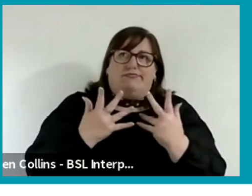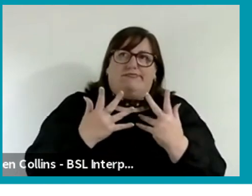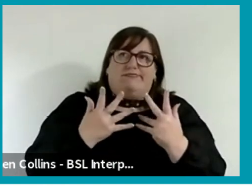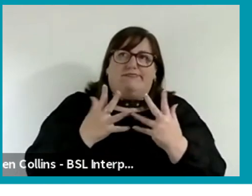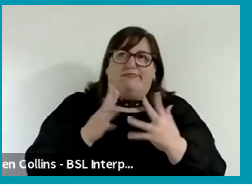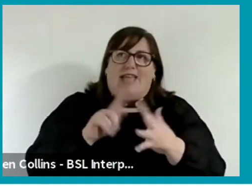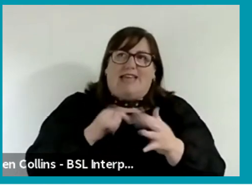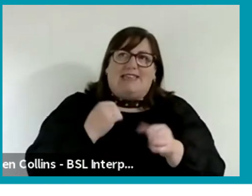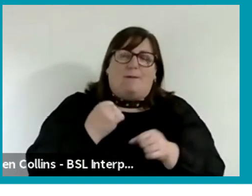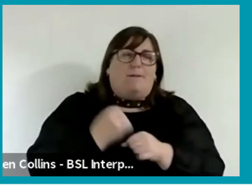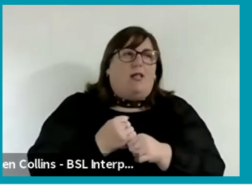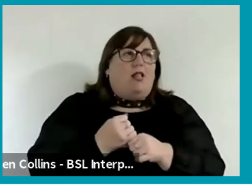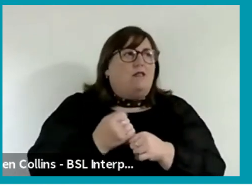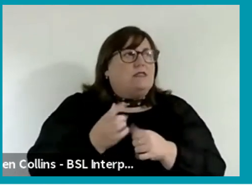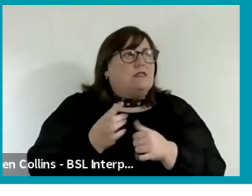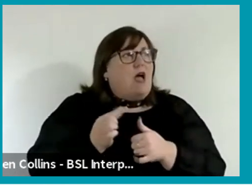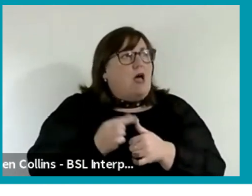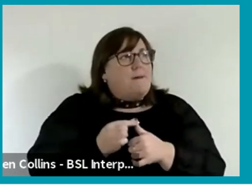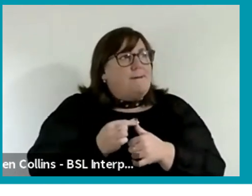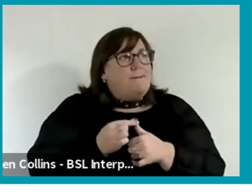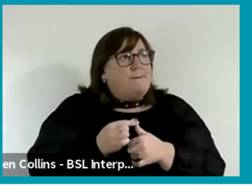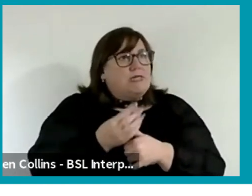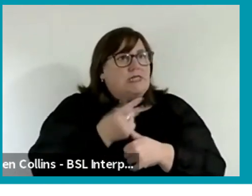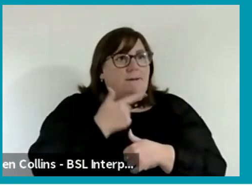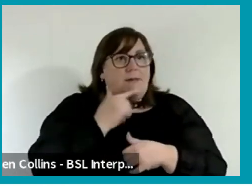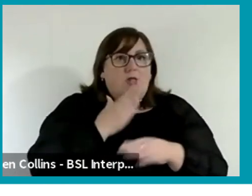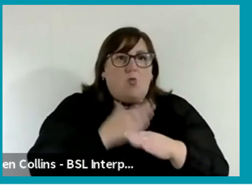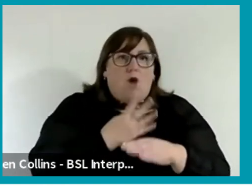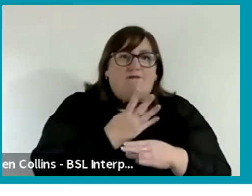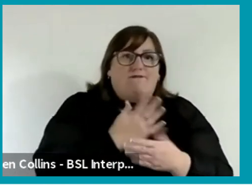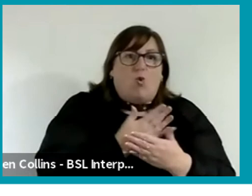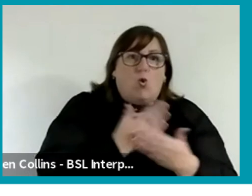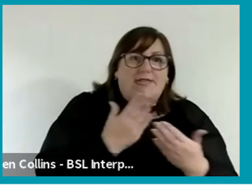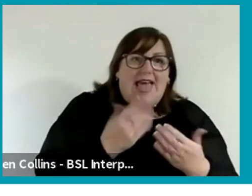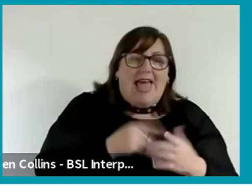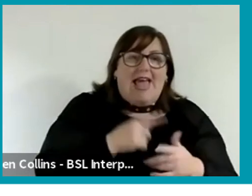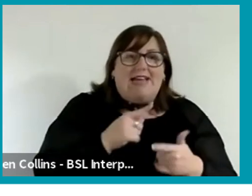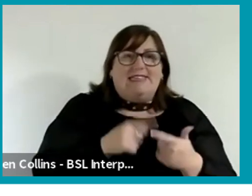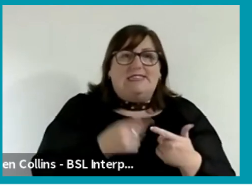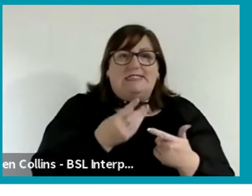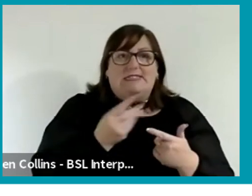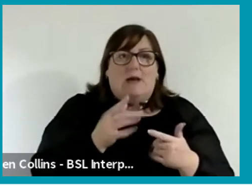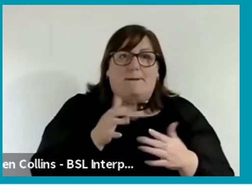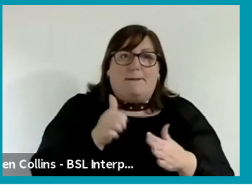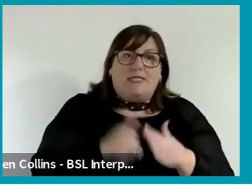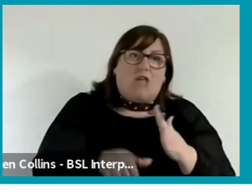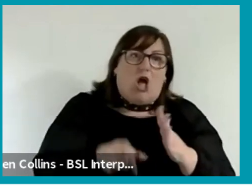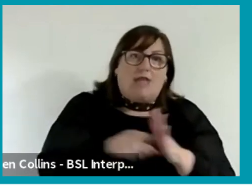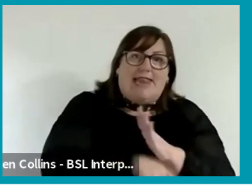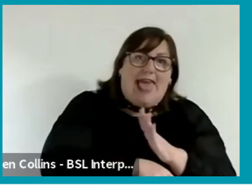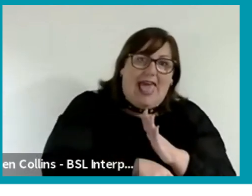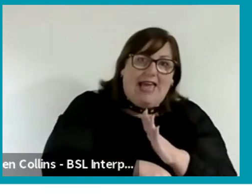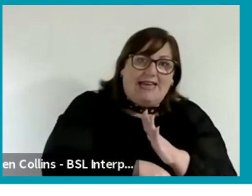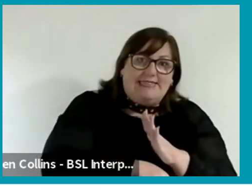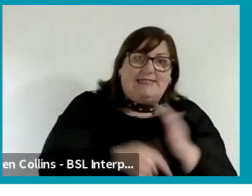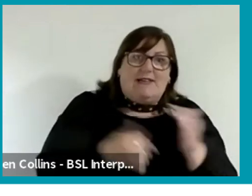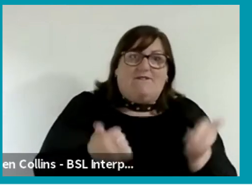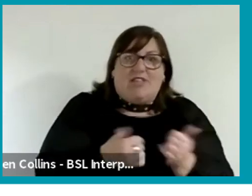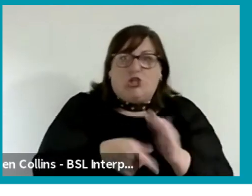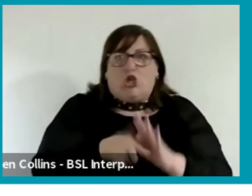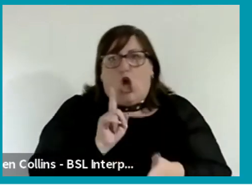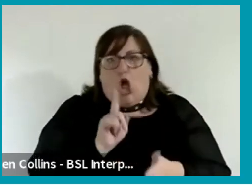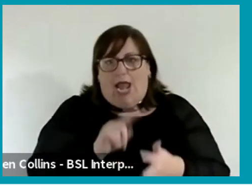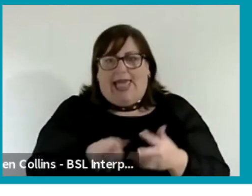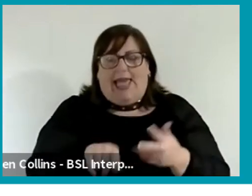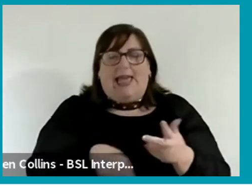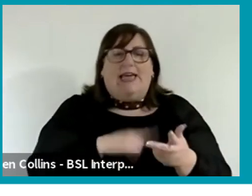are working 4 days, not 5 days a week. We've got people that are starting later, finishing earlier. So